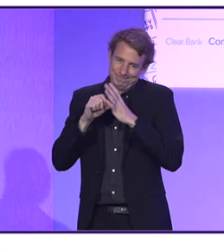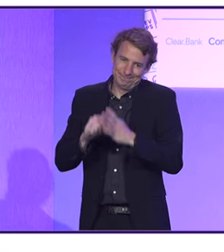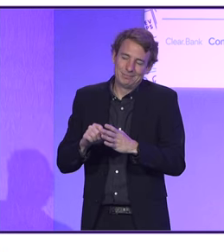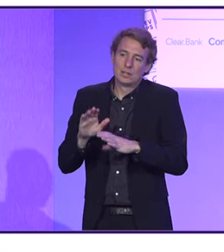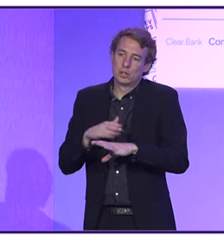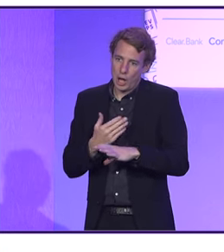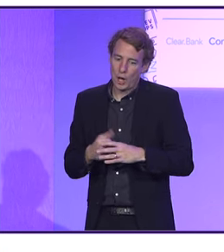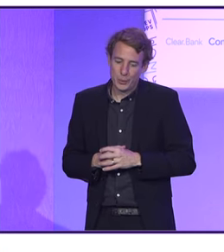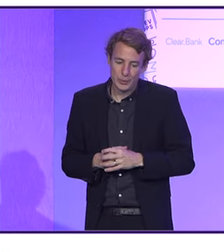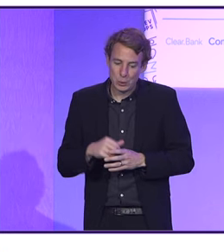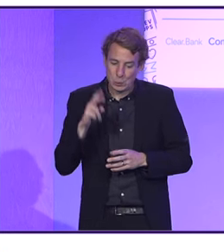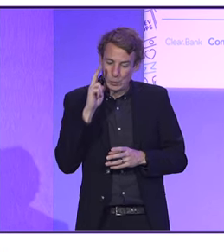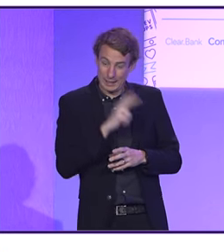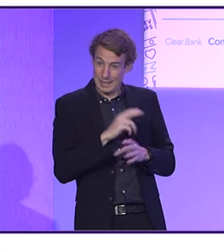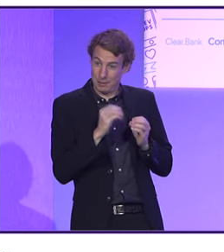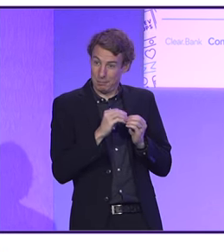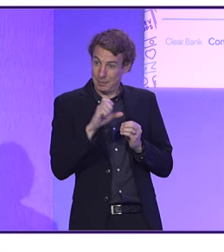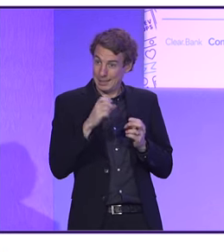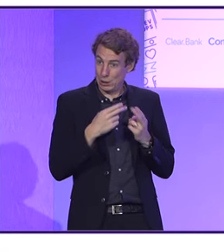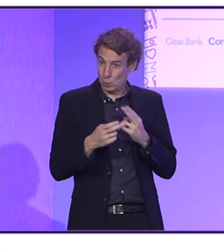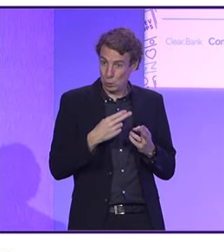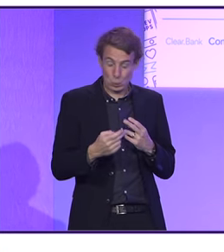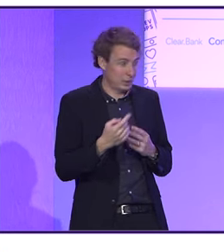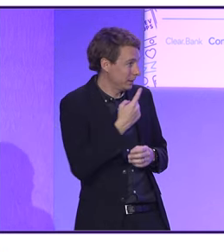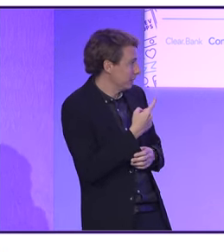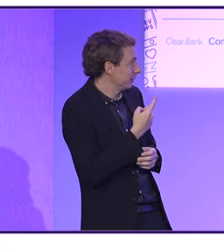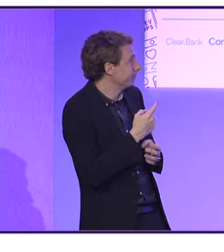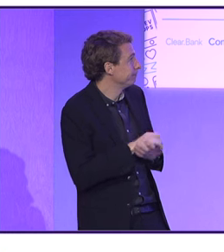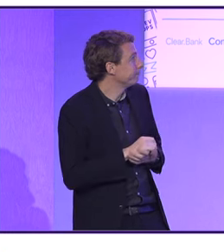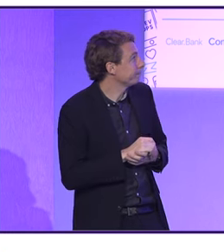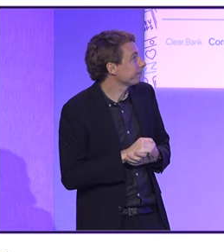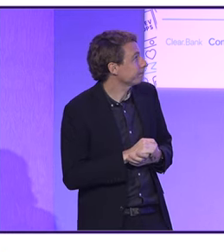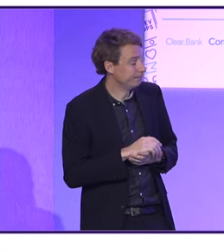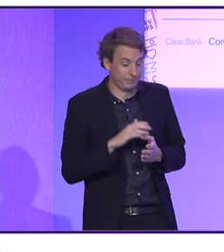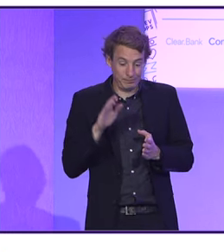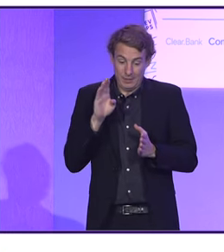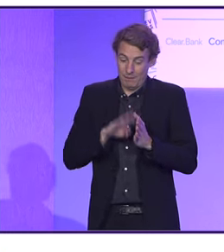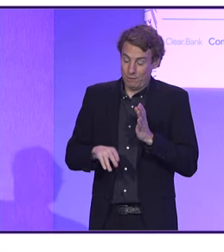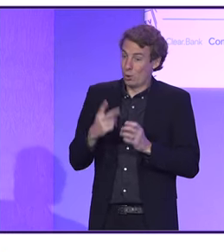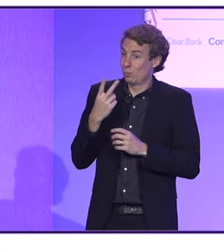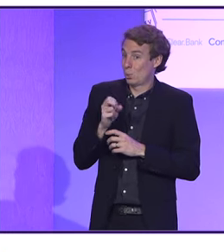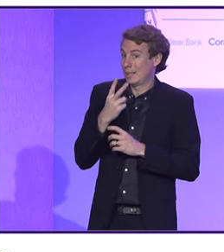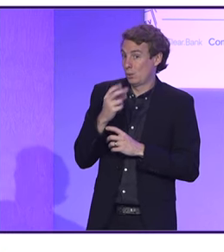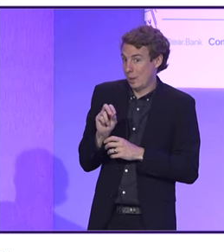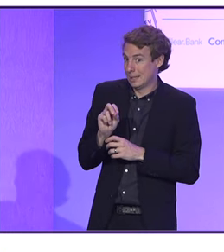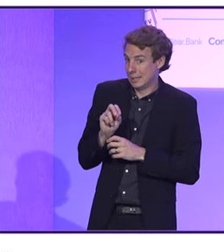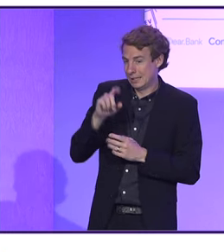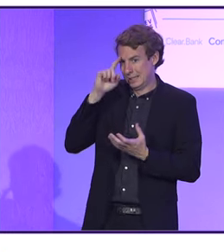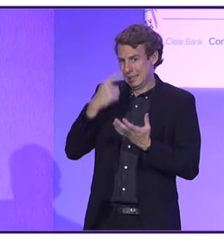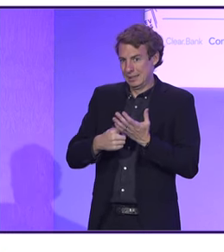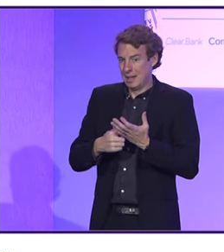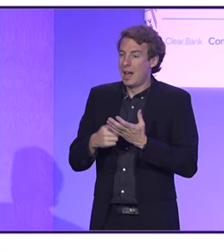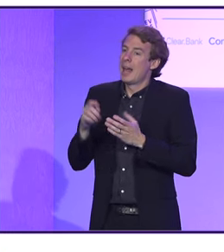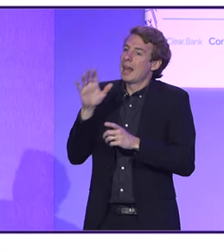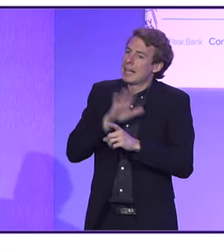this, there is a screenshot of BBC News. From that moment in 2020, where the UK decided that we were going to end the national